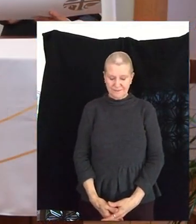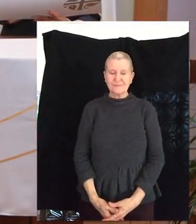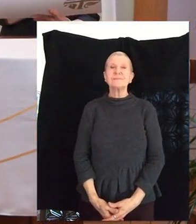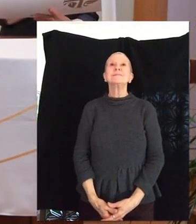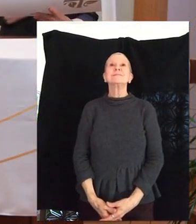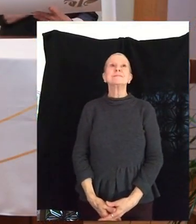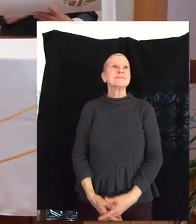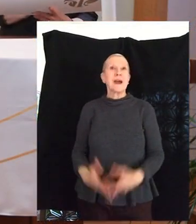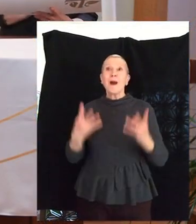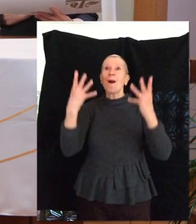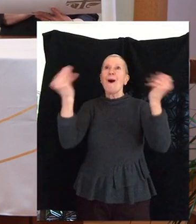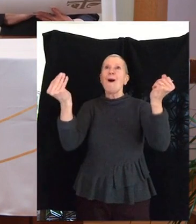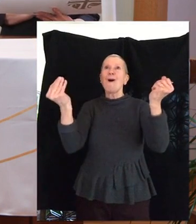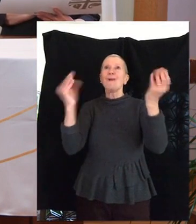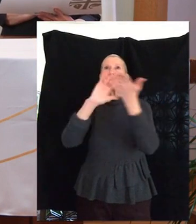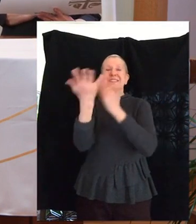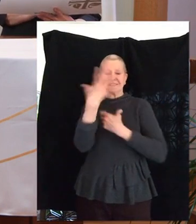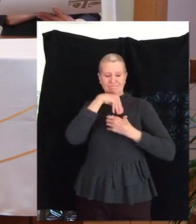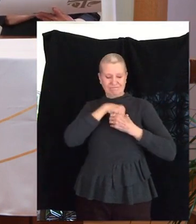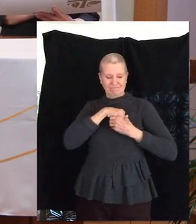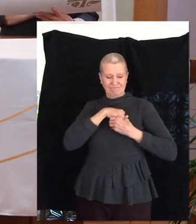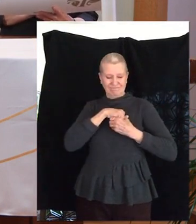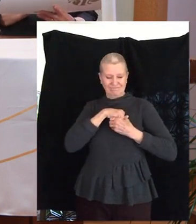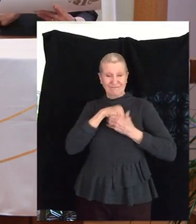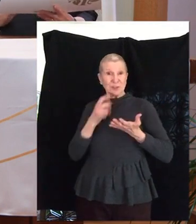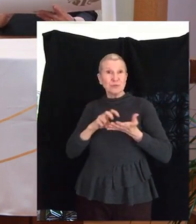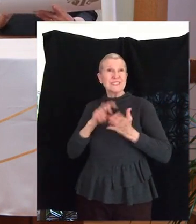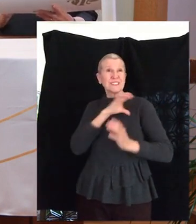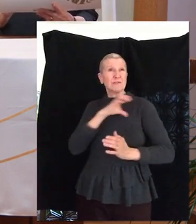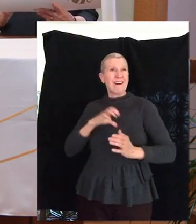in peace. The risen Christ is with you.